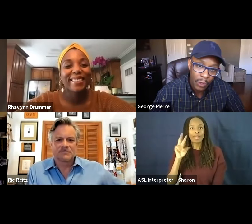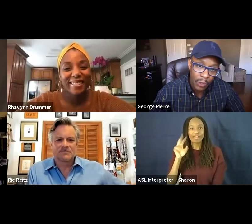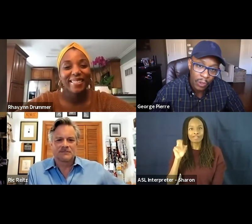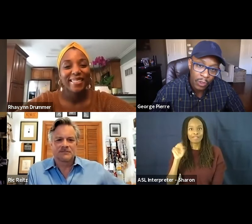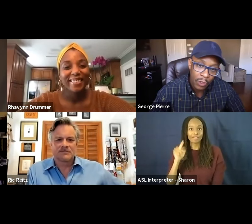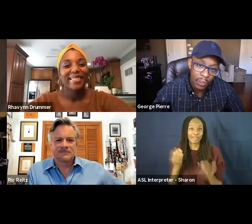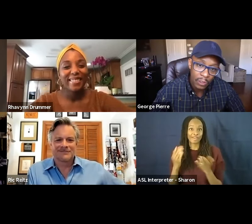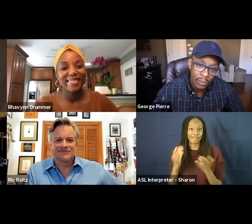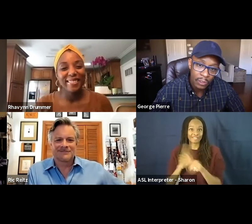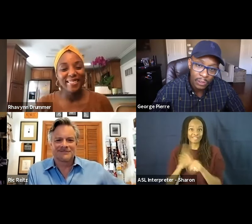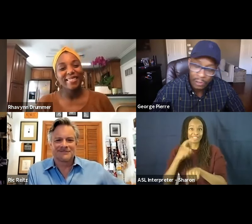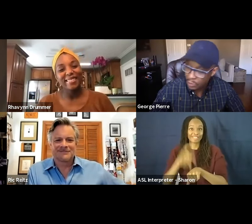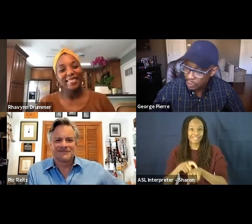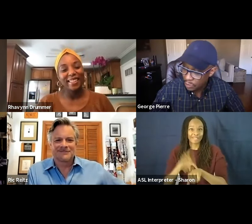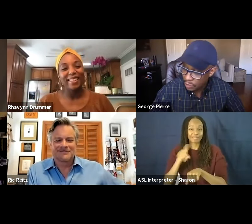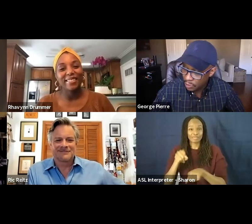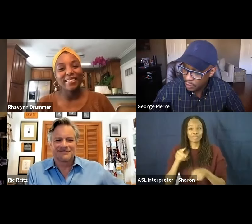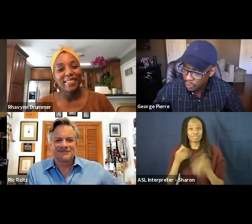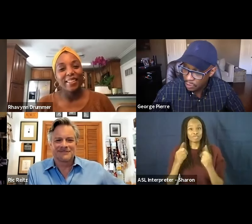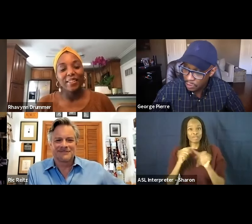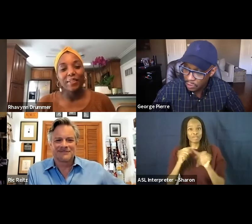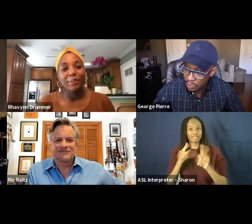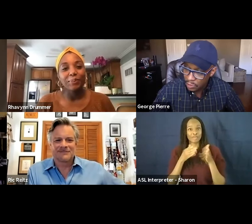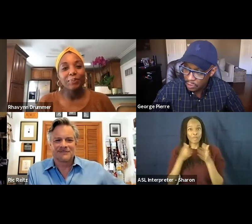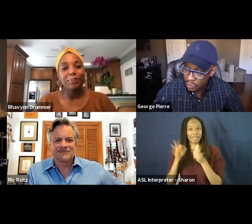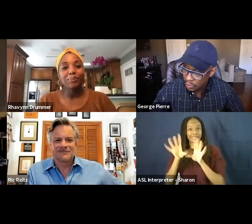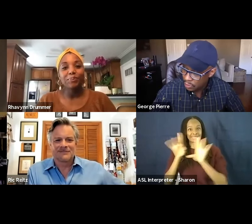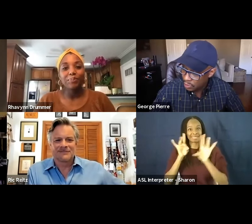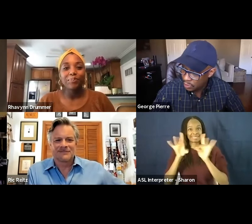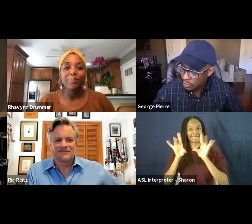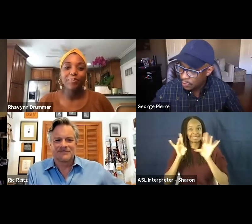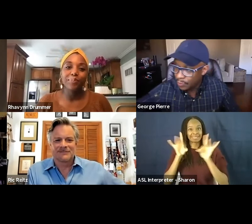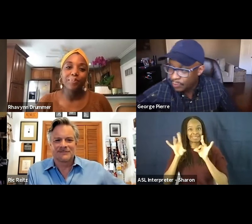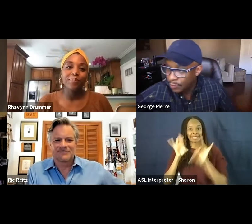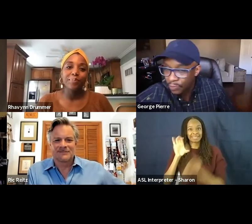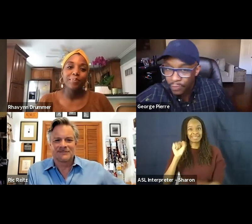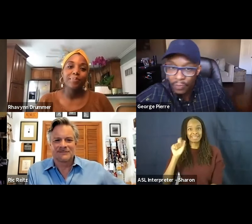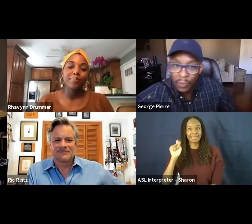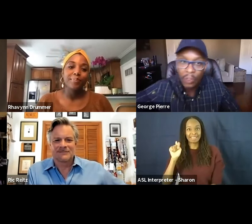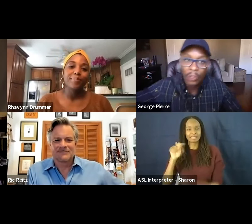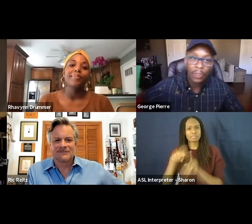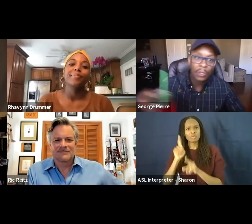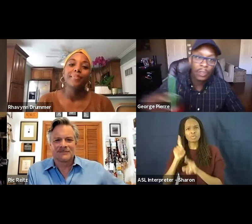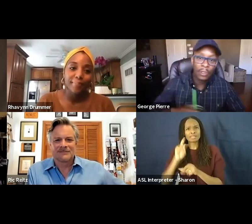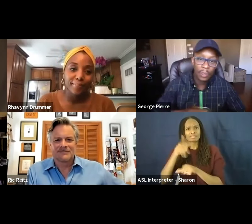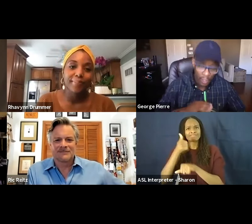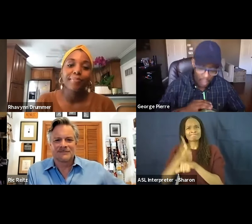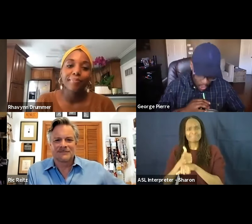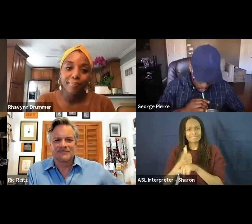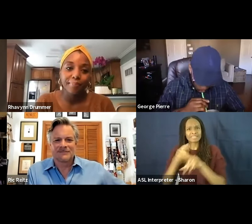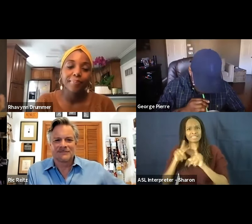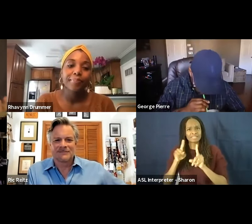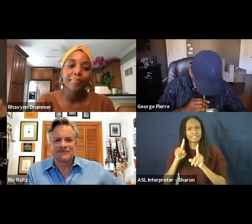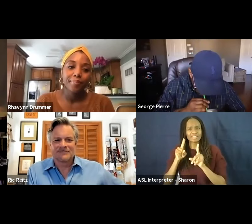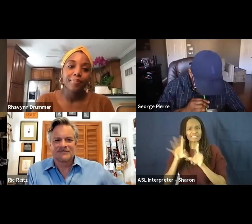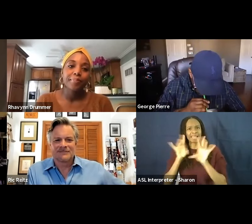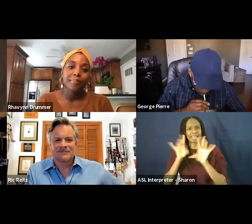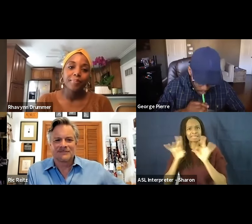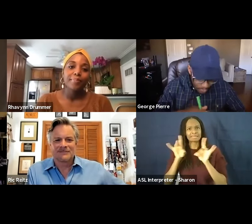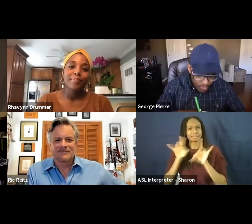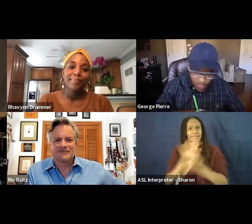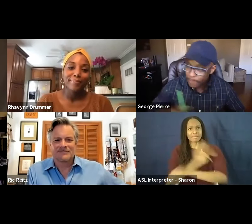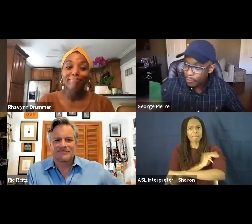you've done the different modes of casting, but you've also had to develop a different set of casting muscles, if you will, because you work